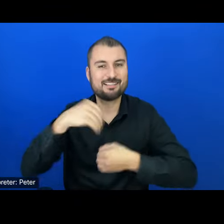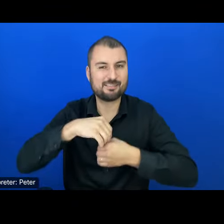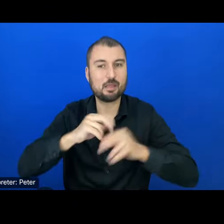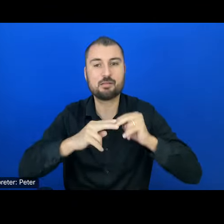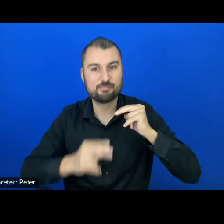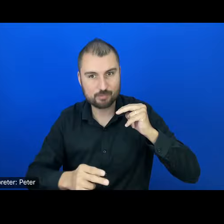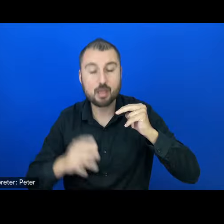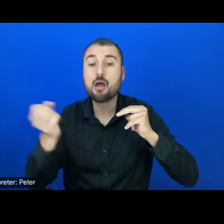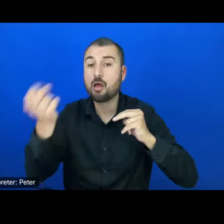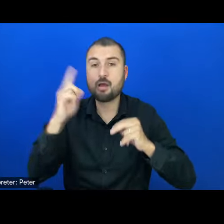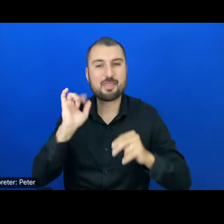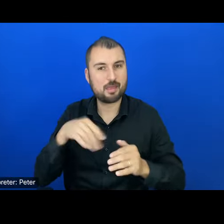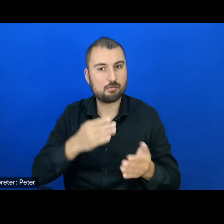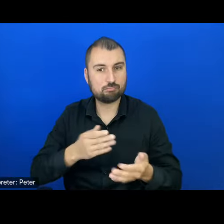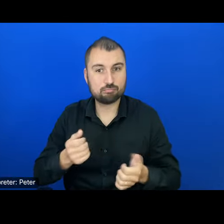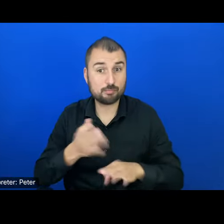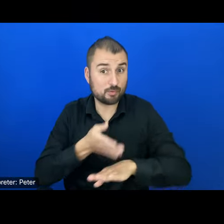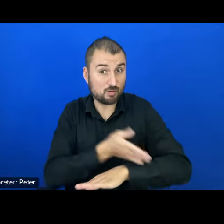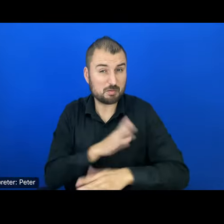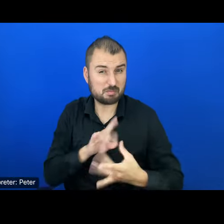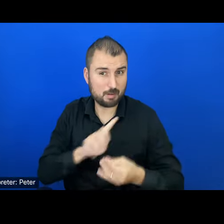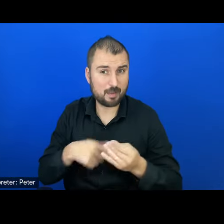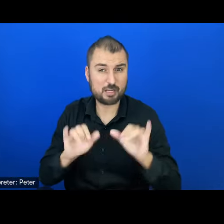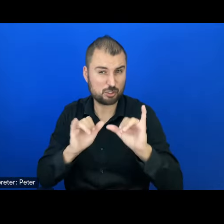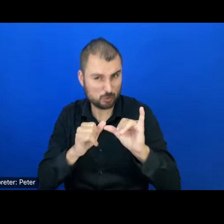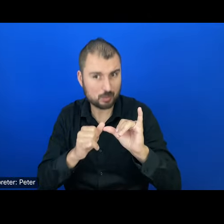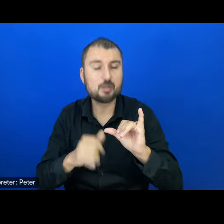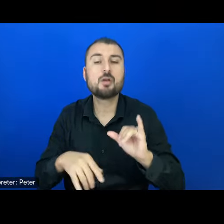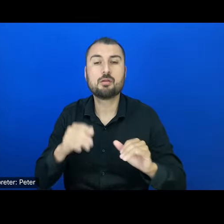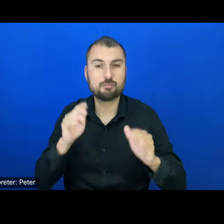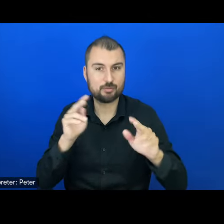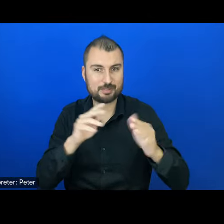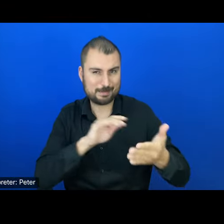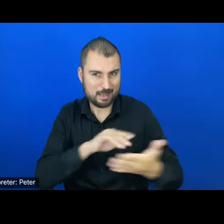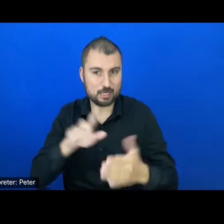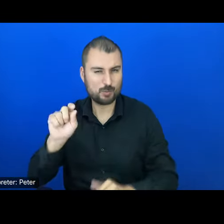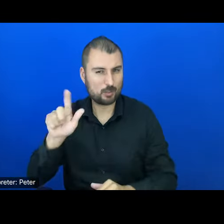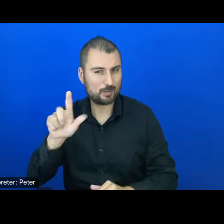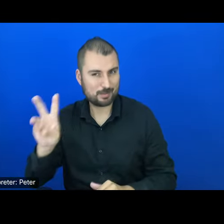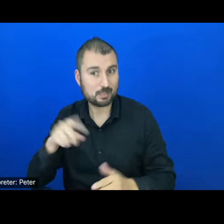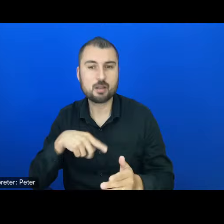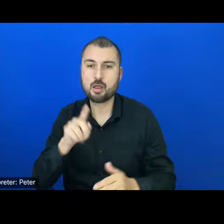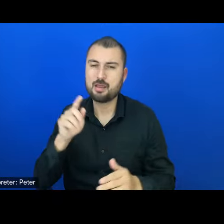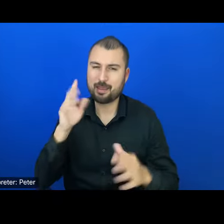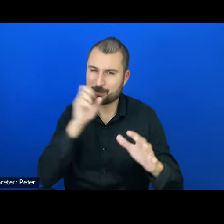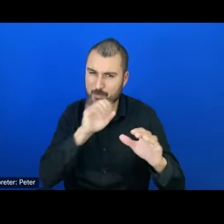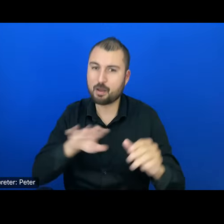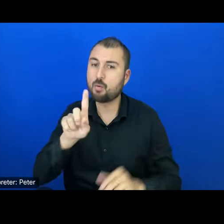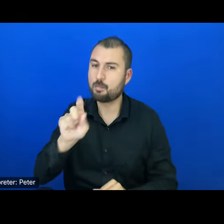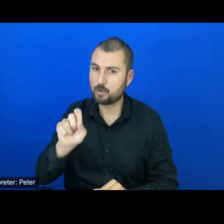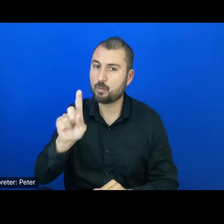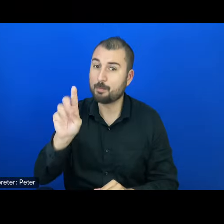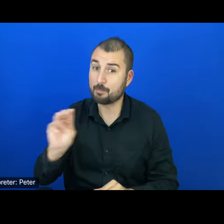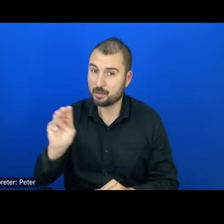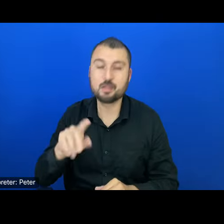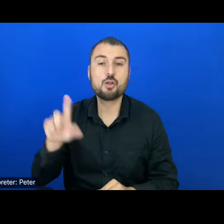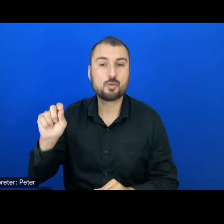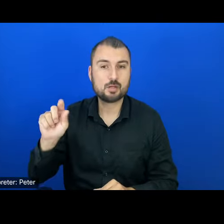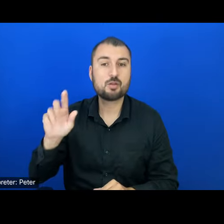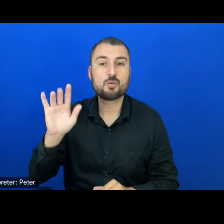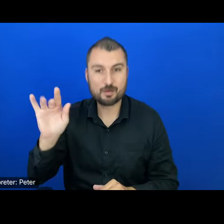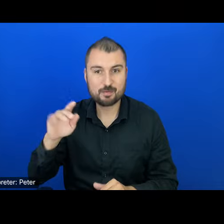were recommended in a 2020 engineering study, and they were estimated at $1.1 million. In the 2025